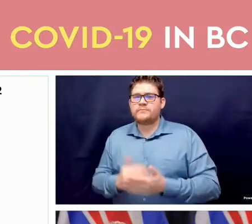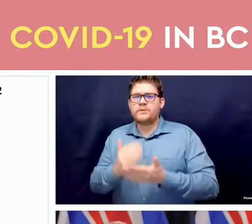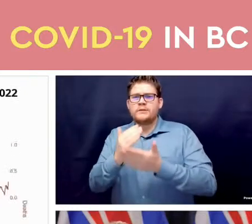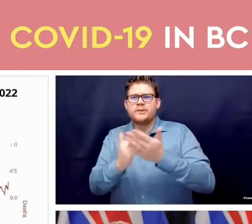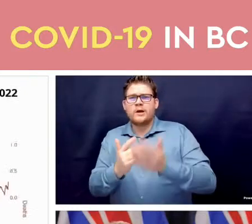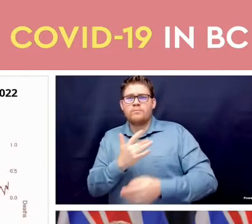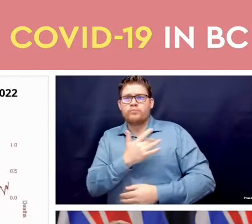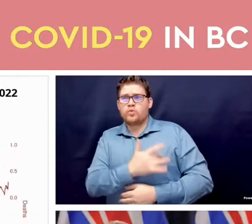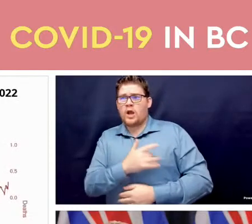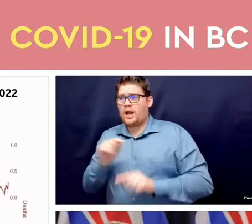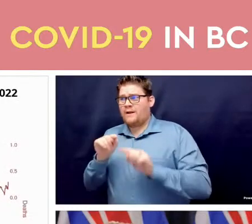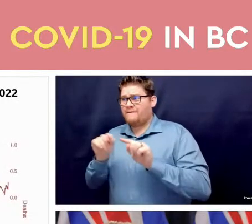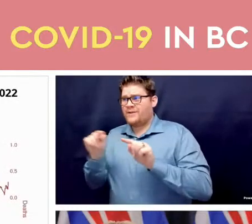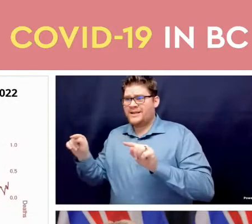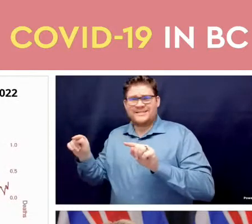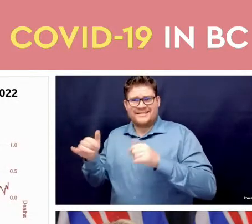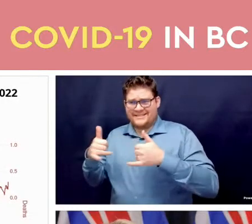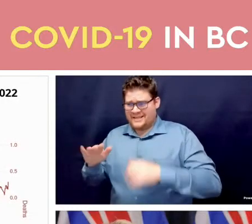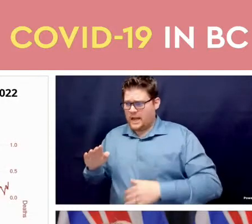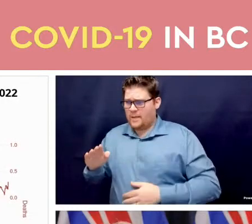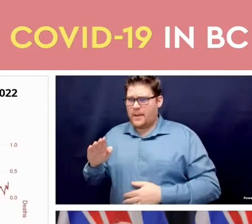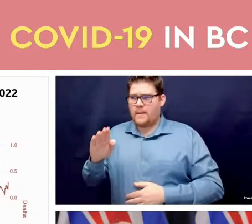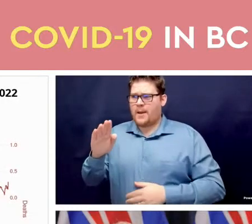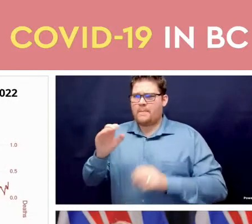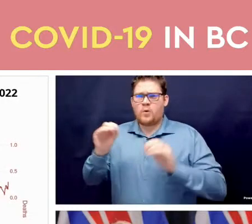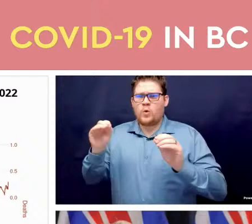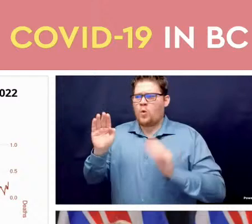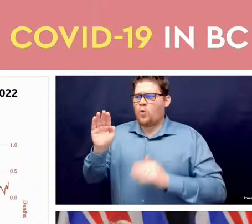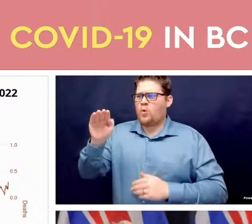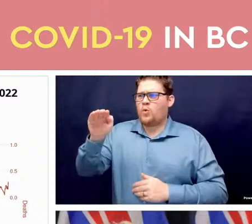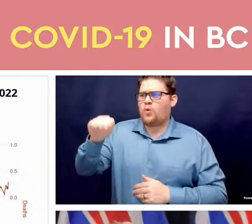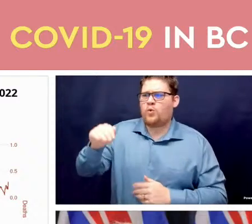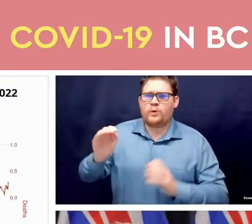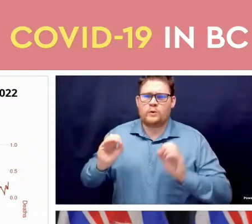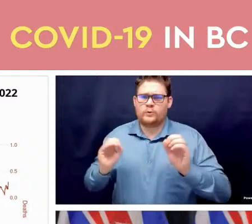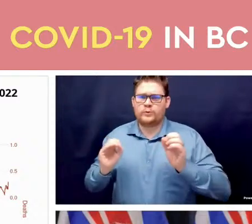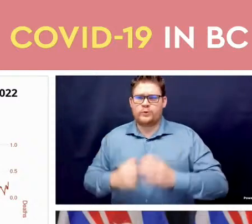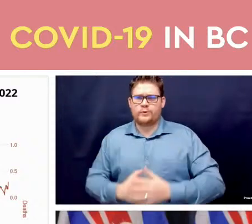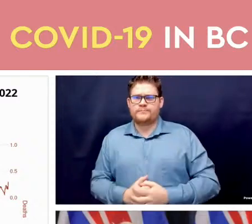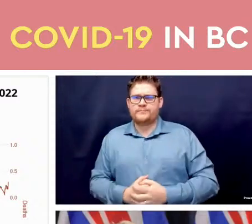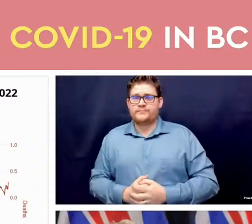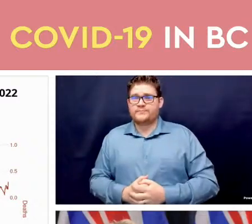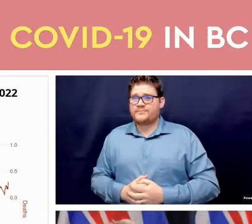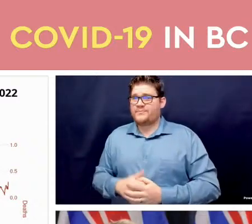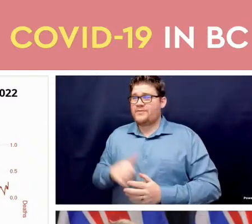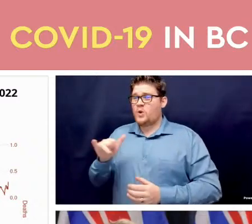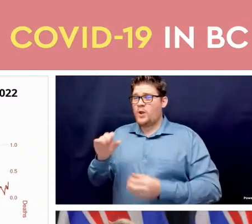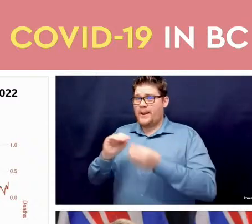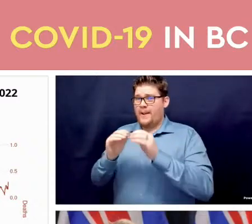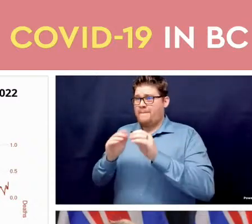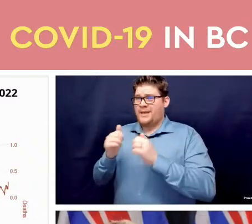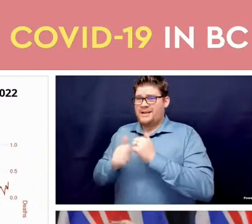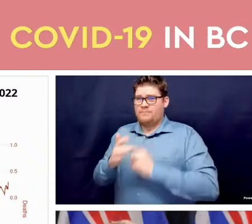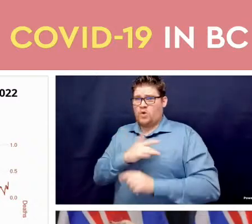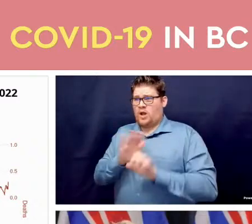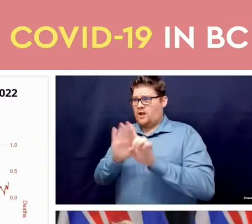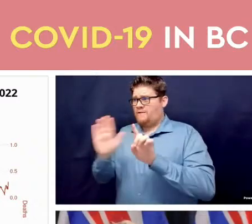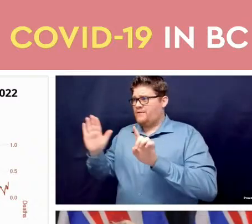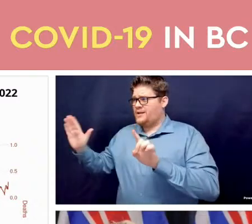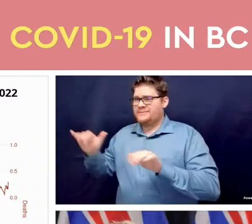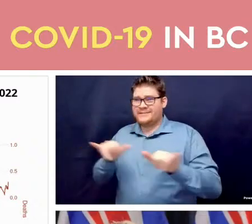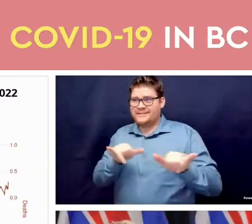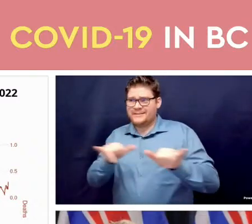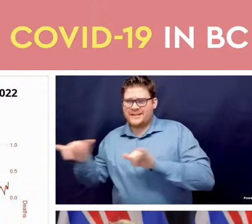are using to help us understand where we are now. And of course, because daily cases are limited by